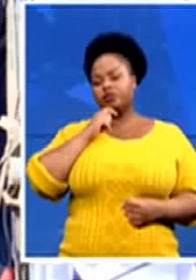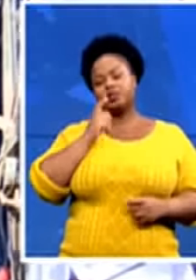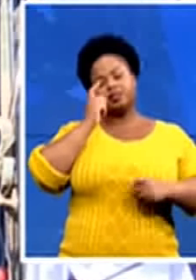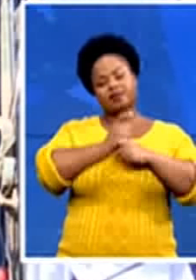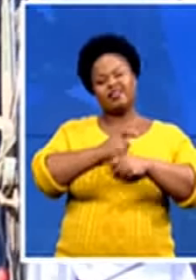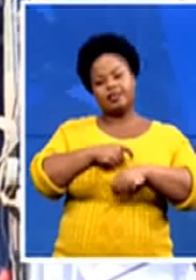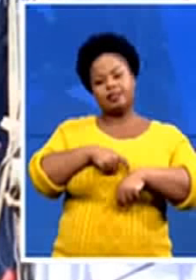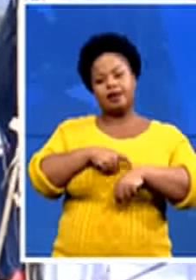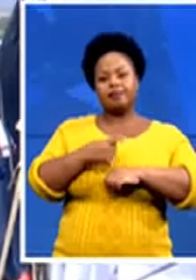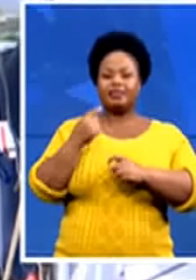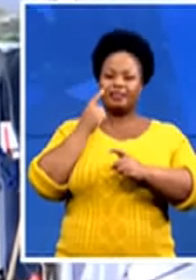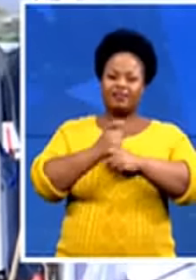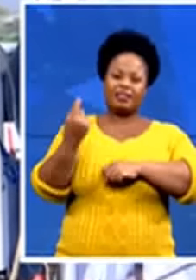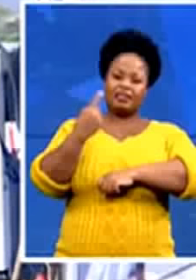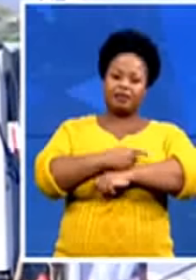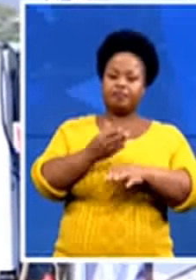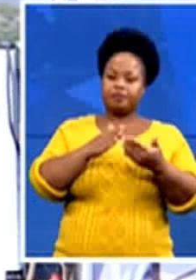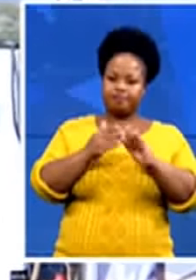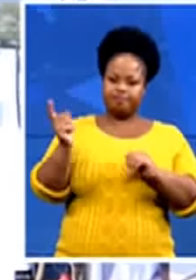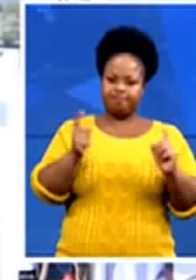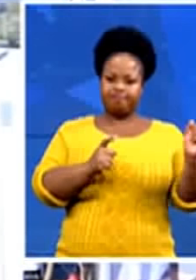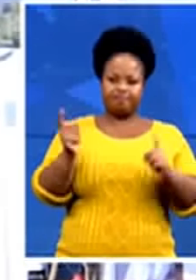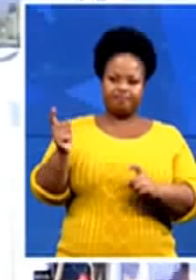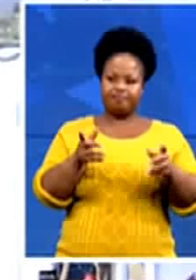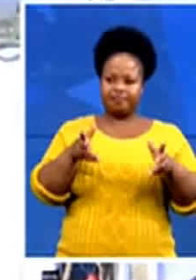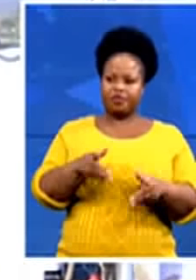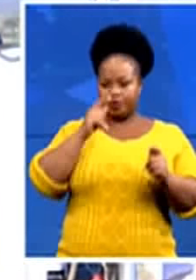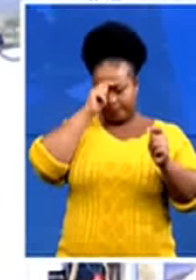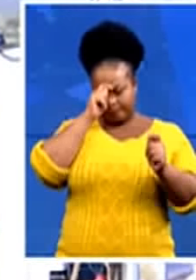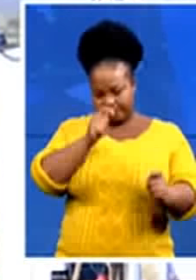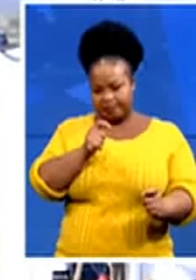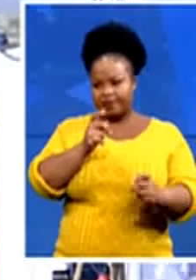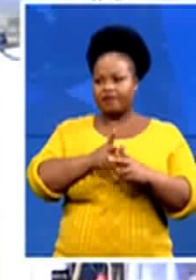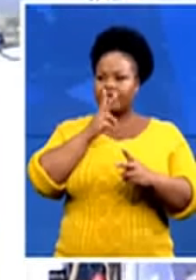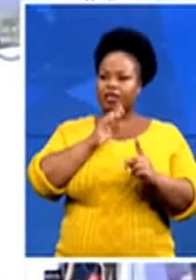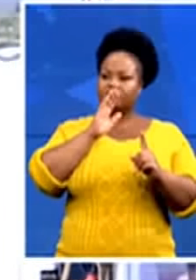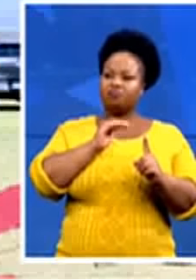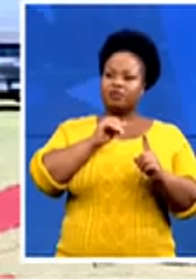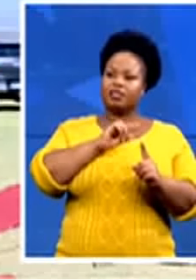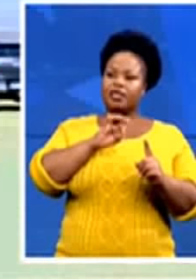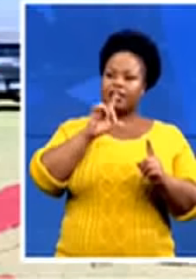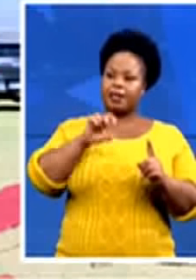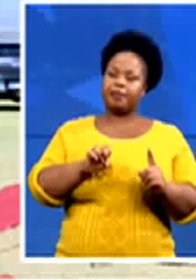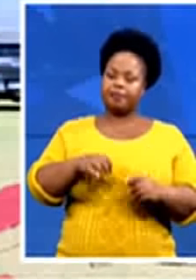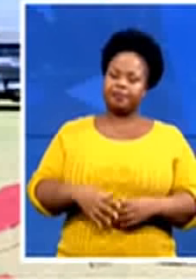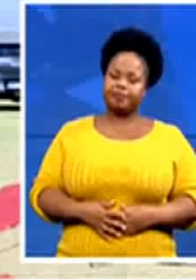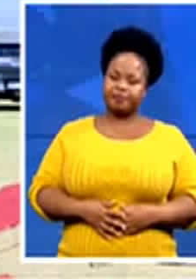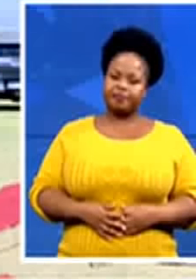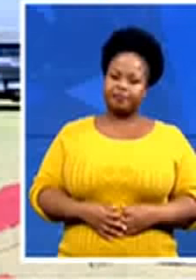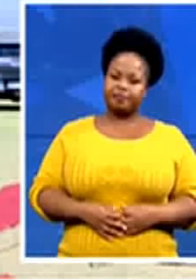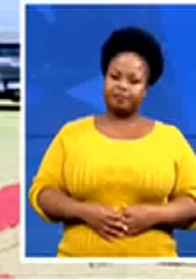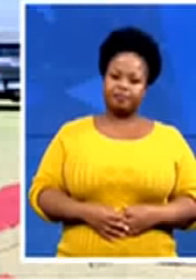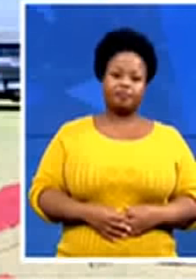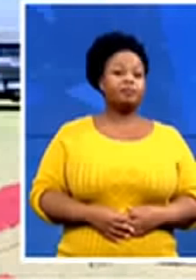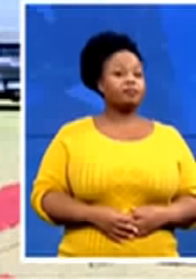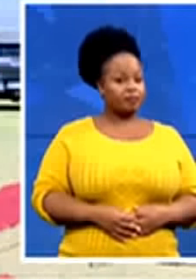that are coming out here to bid their final farewells to Zanele kaMagwaza-Msibi. Blaine? Yeah, she's been described as